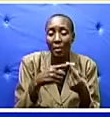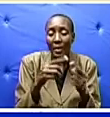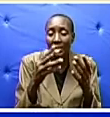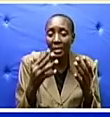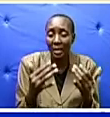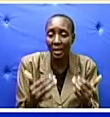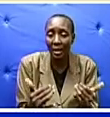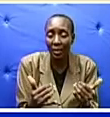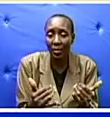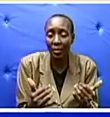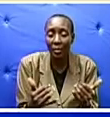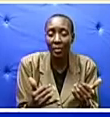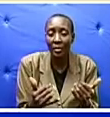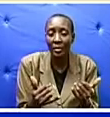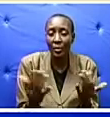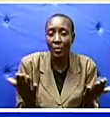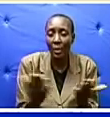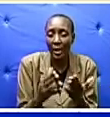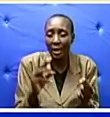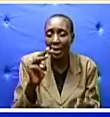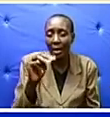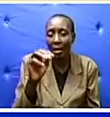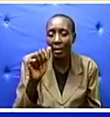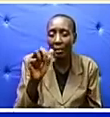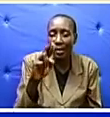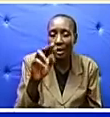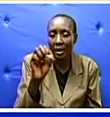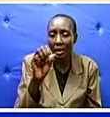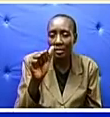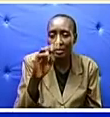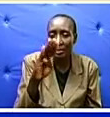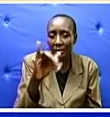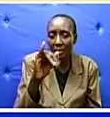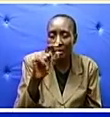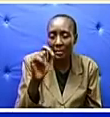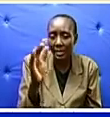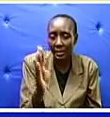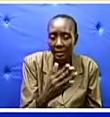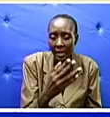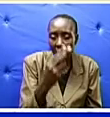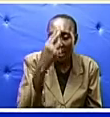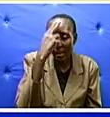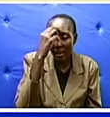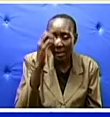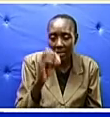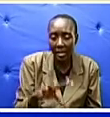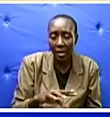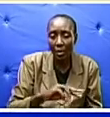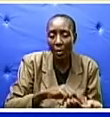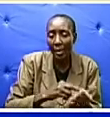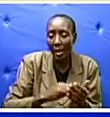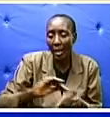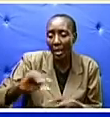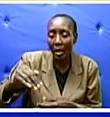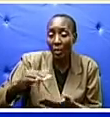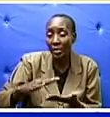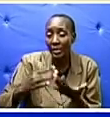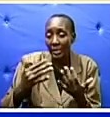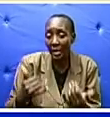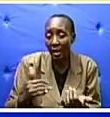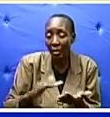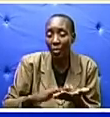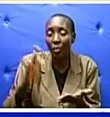it was Marsabit, Kajiado. So more counties have now higher cases of HIV.